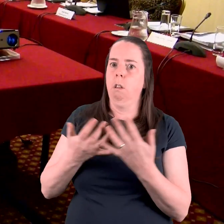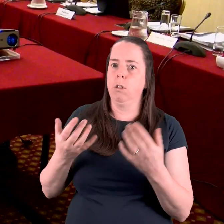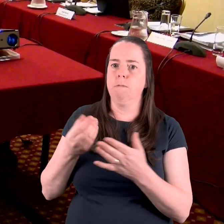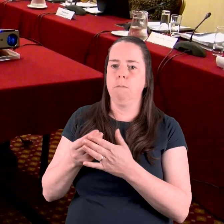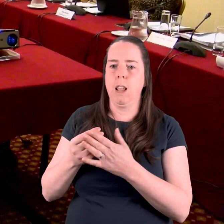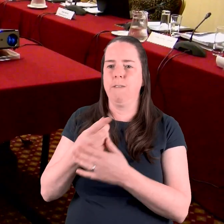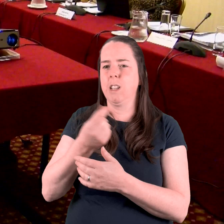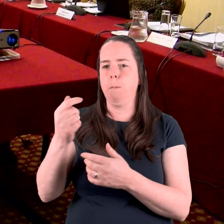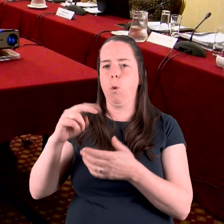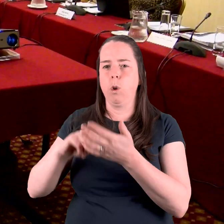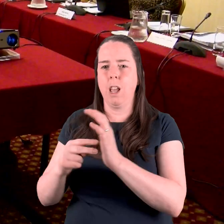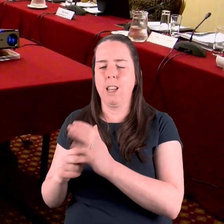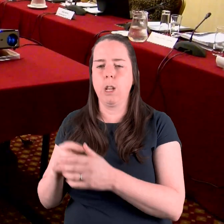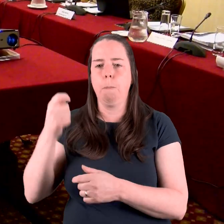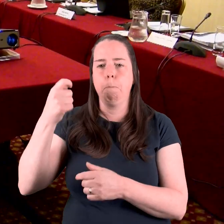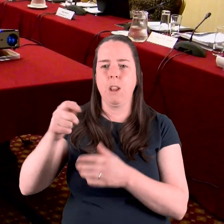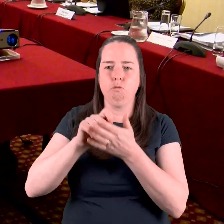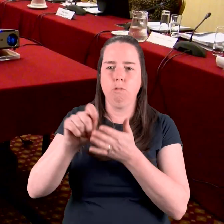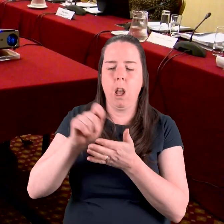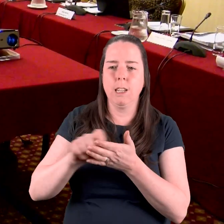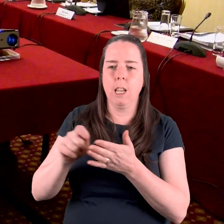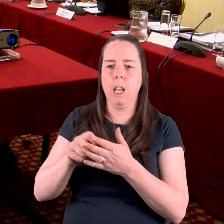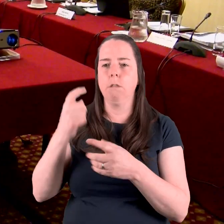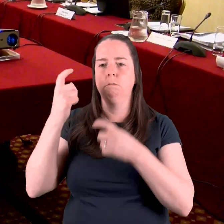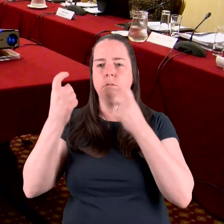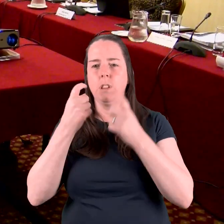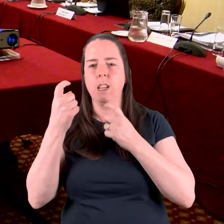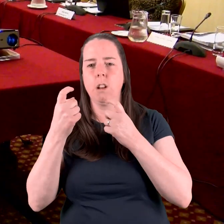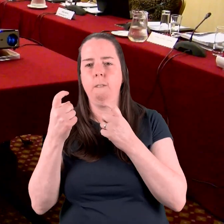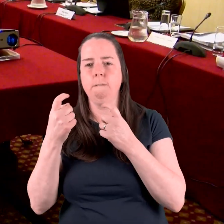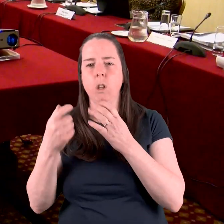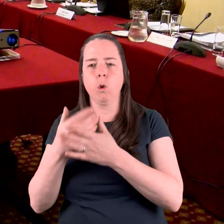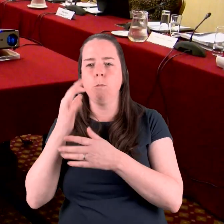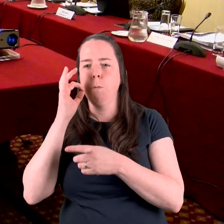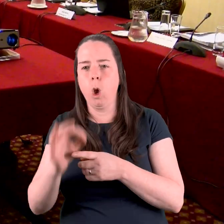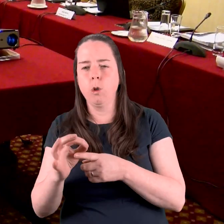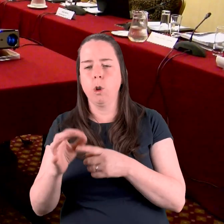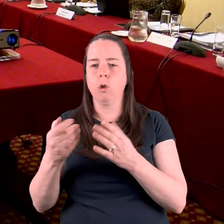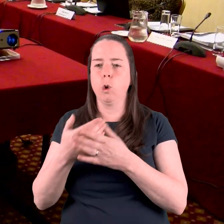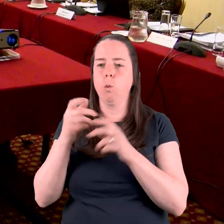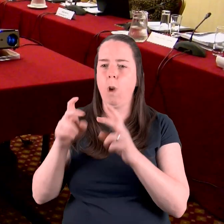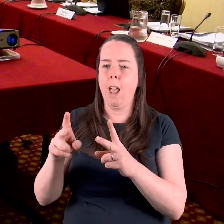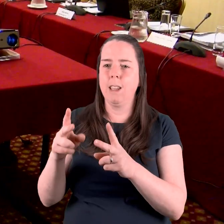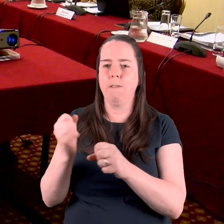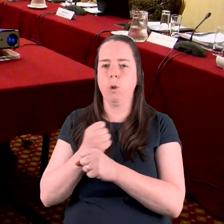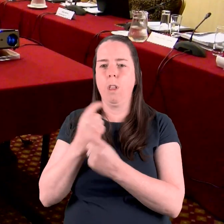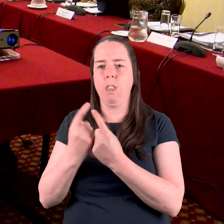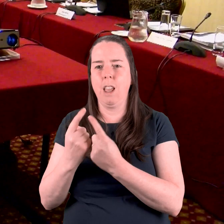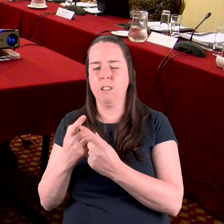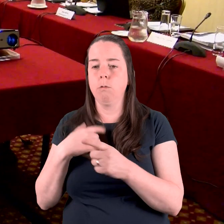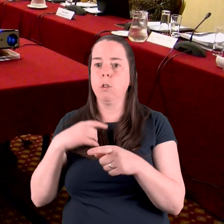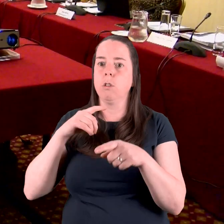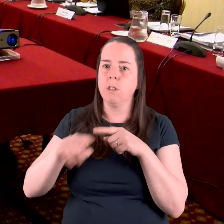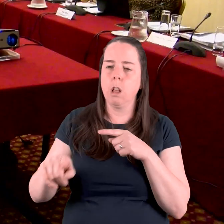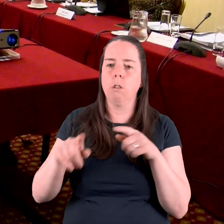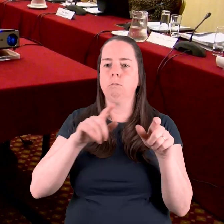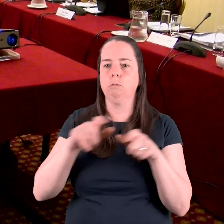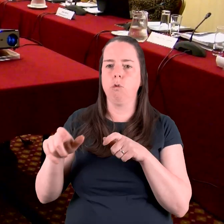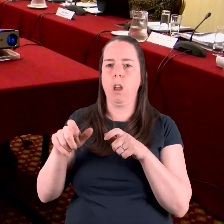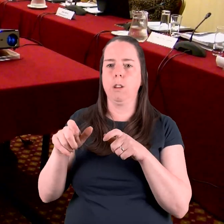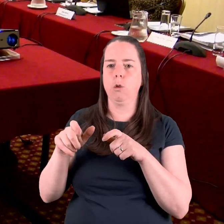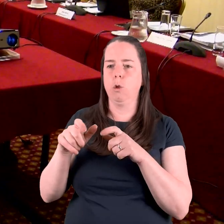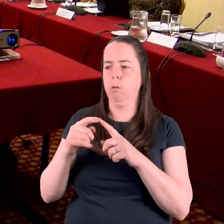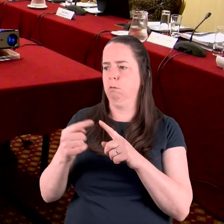this is quite a lot of money for some of the organisations, and bid writing and thinking up new proposals and new ways of doing things when you're